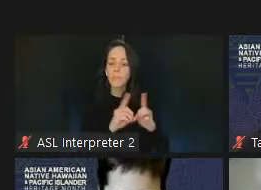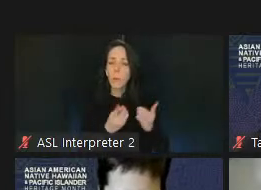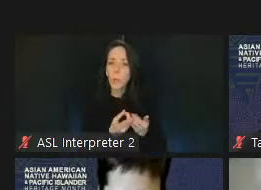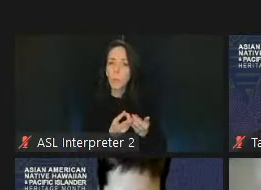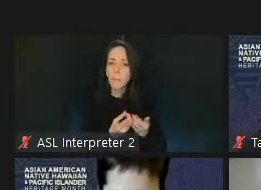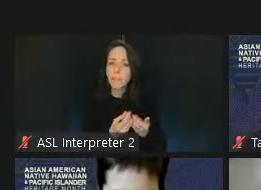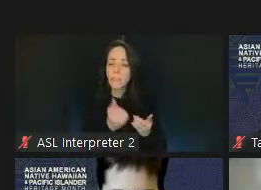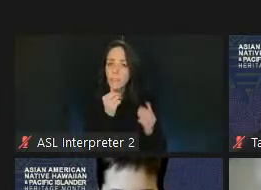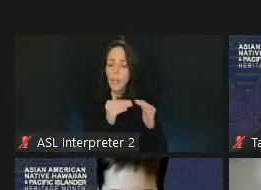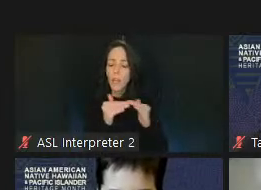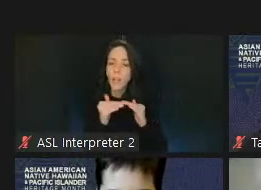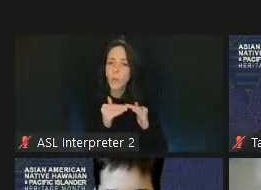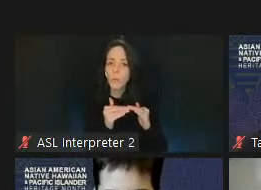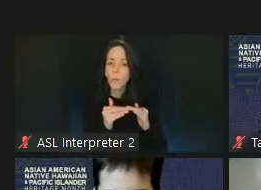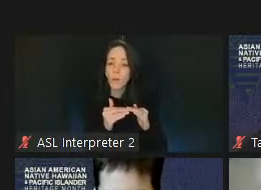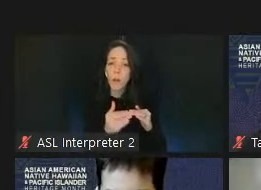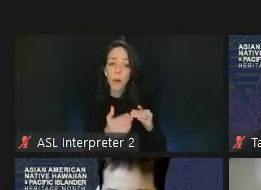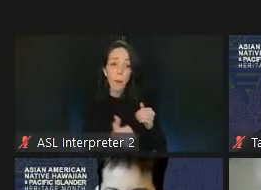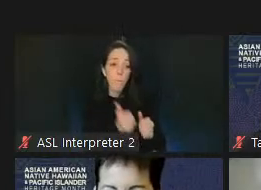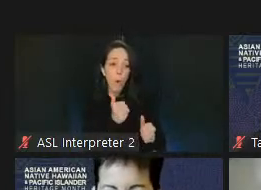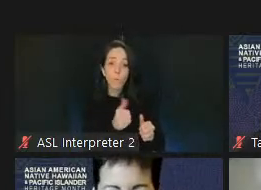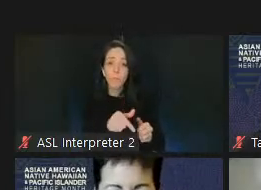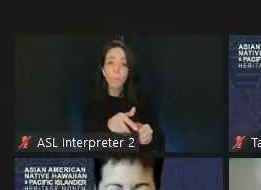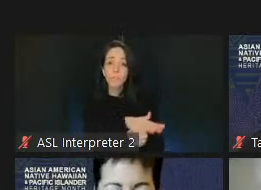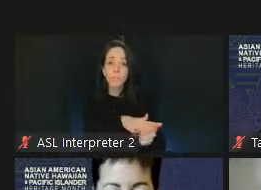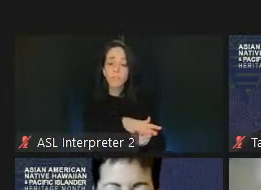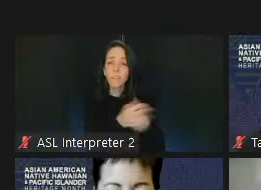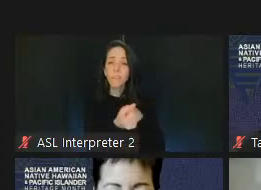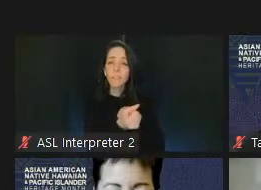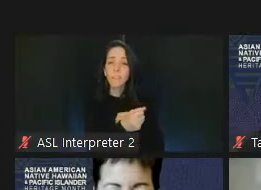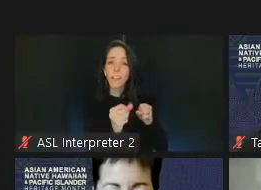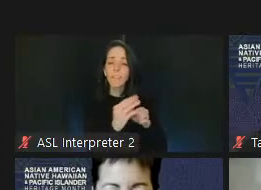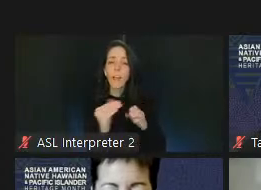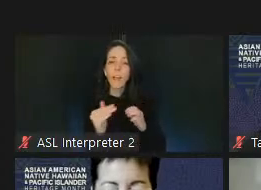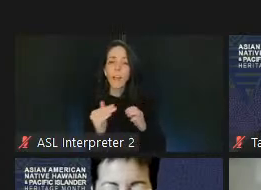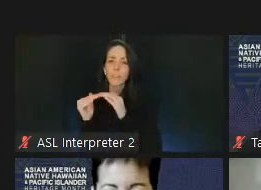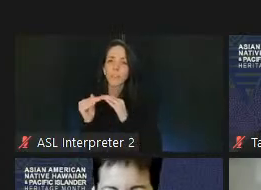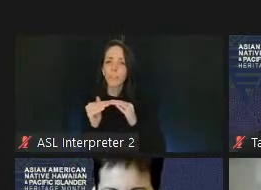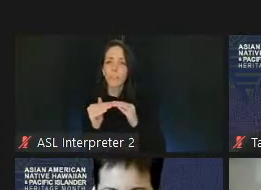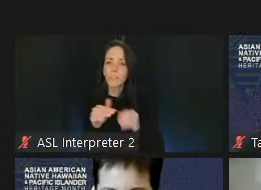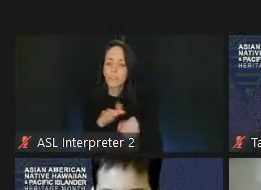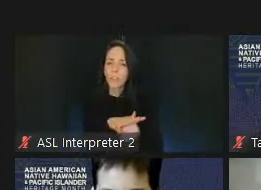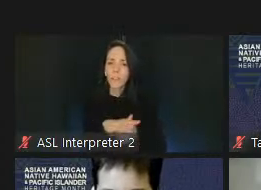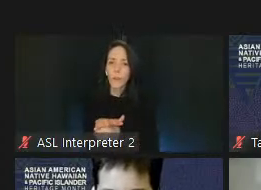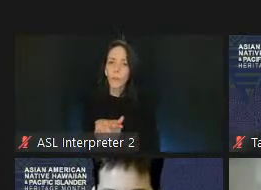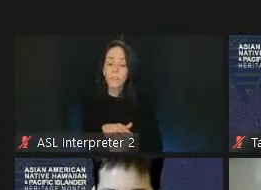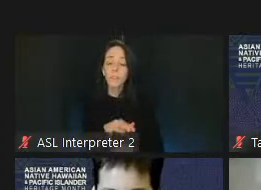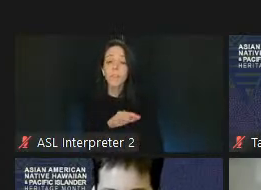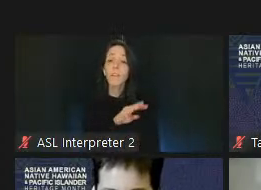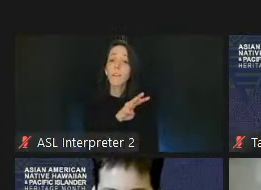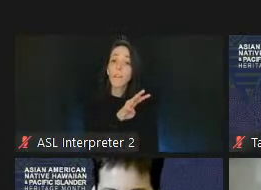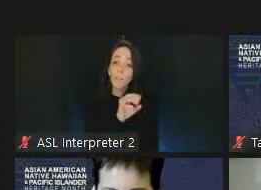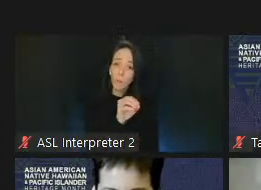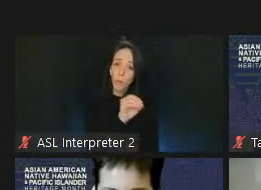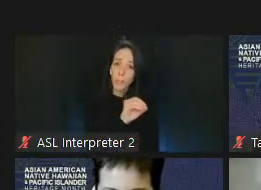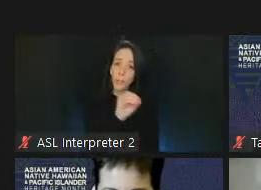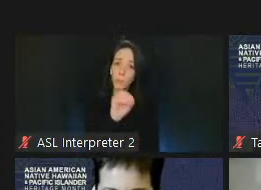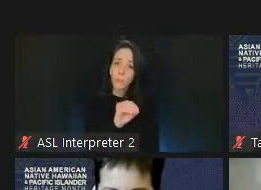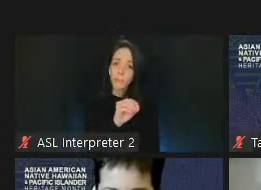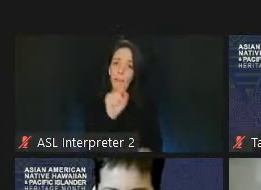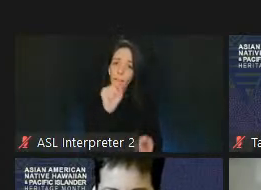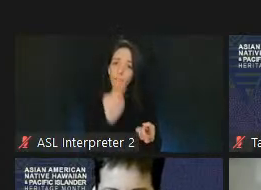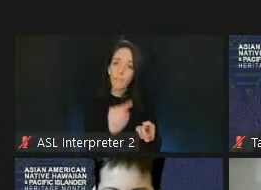quite heavily is in the safety and justice, public safety and justice area. So 40% of the cuts